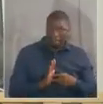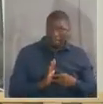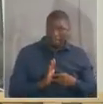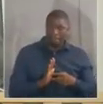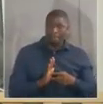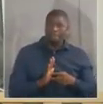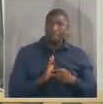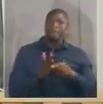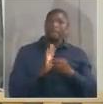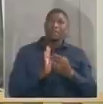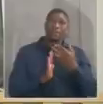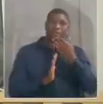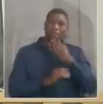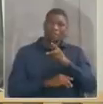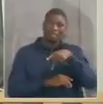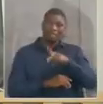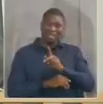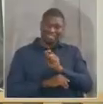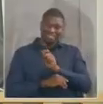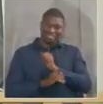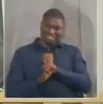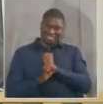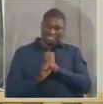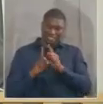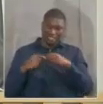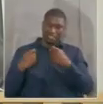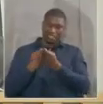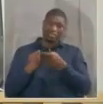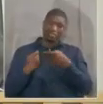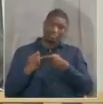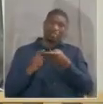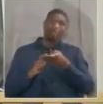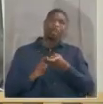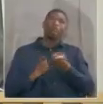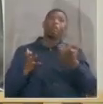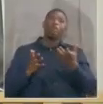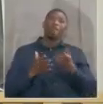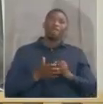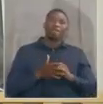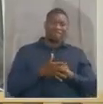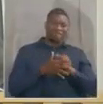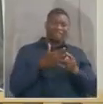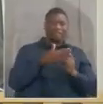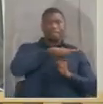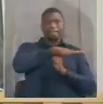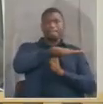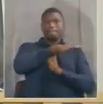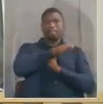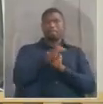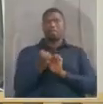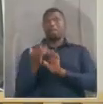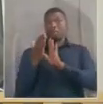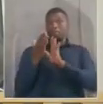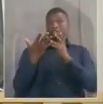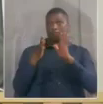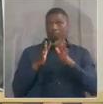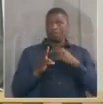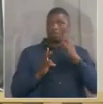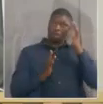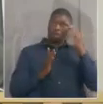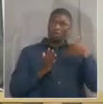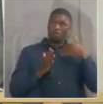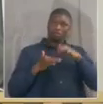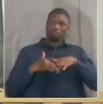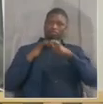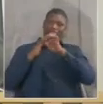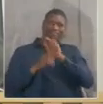by the political killings task team that was informed by the 5-pillar approach, which was confirmed as